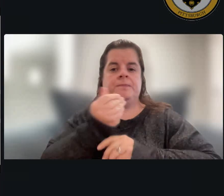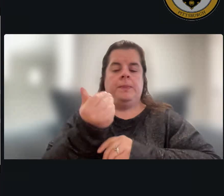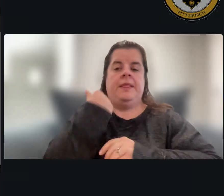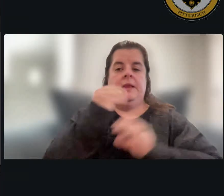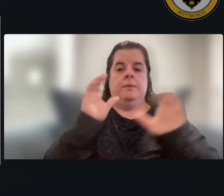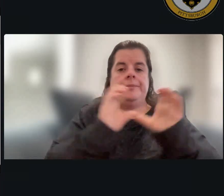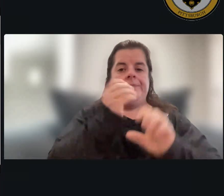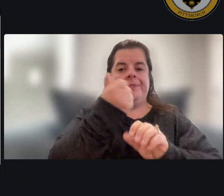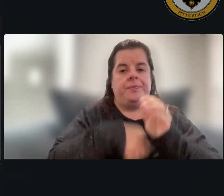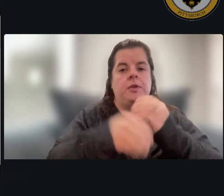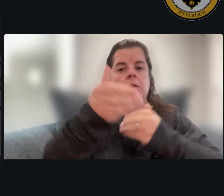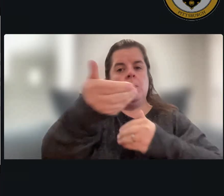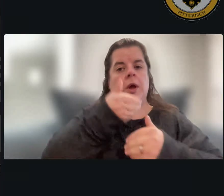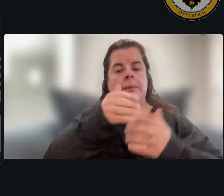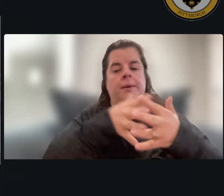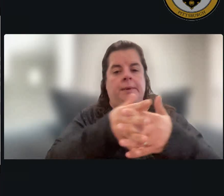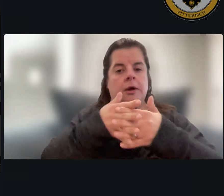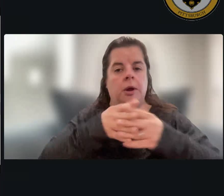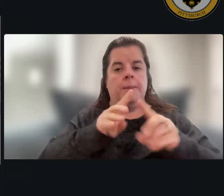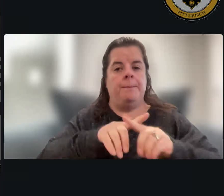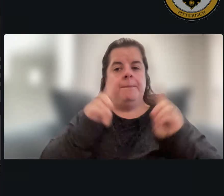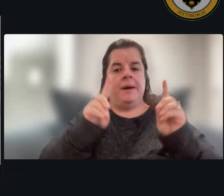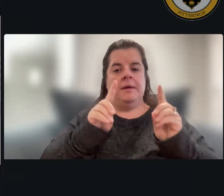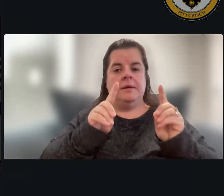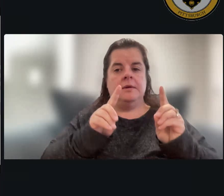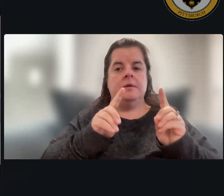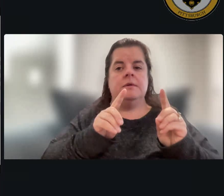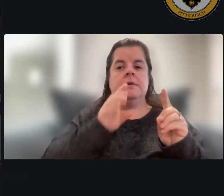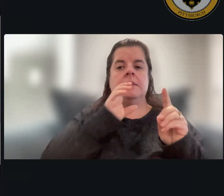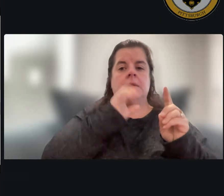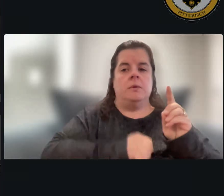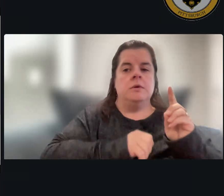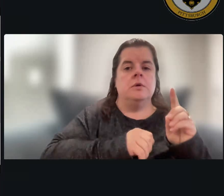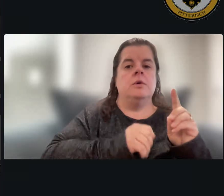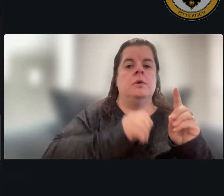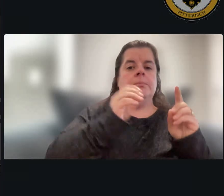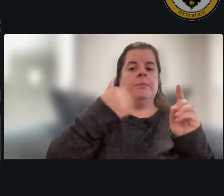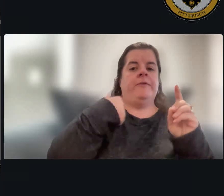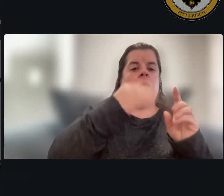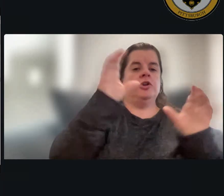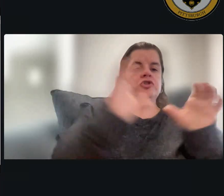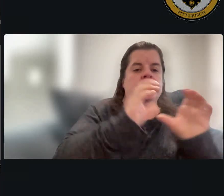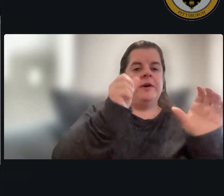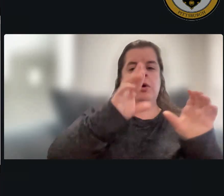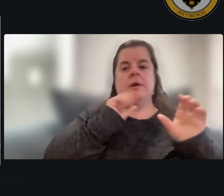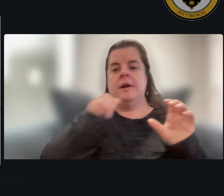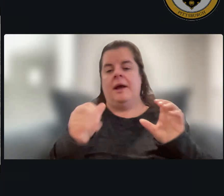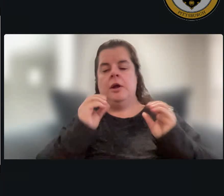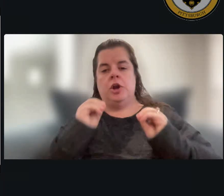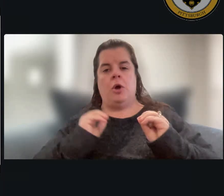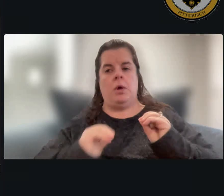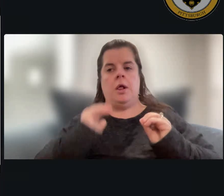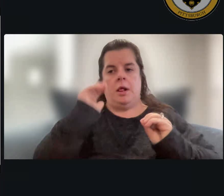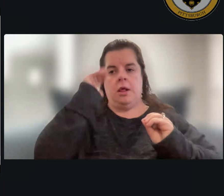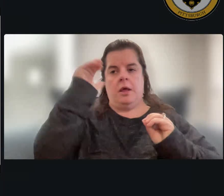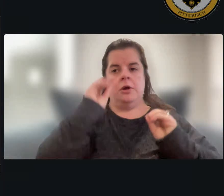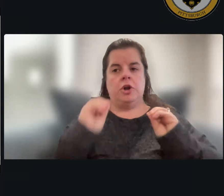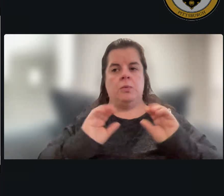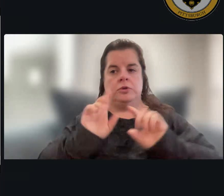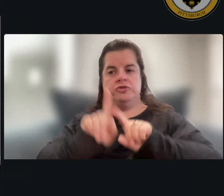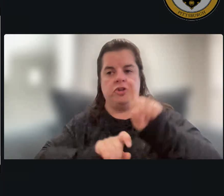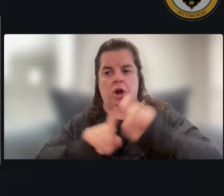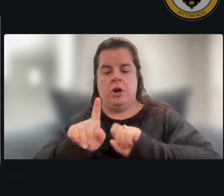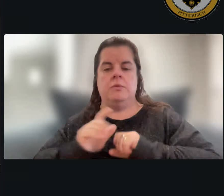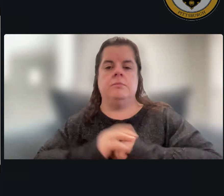the Welcoming America's system. However, it was either you were certified or you weren't. There was no tiered system. There was no starred system in that